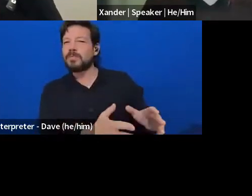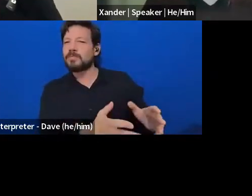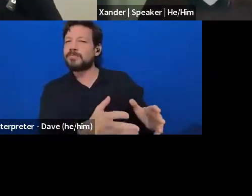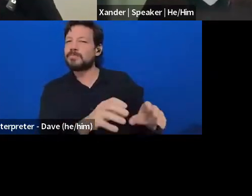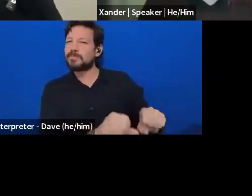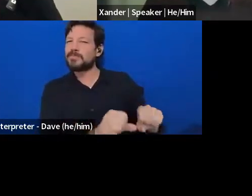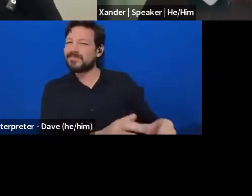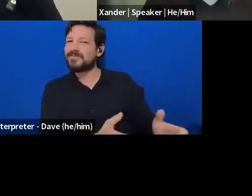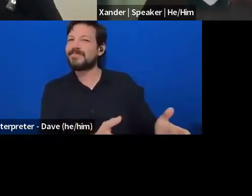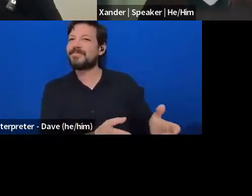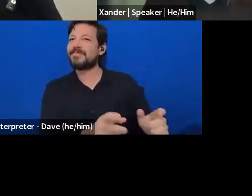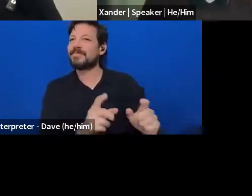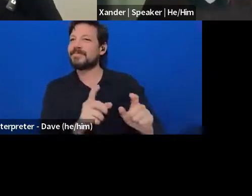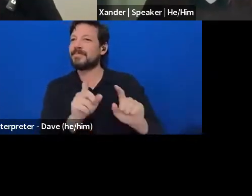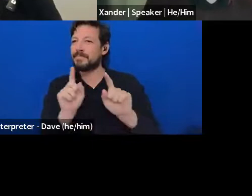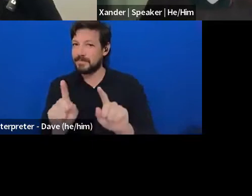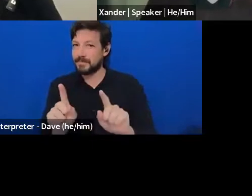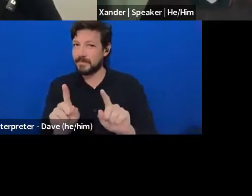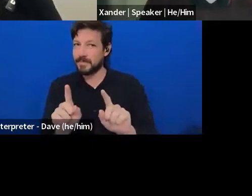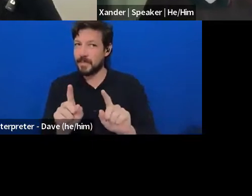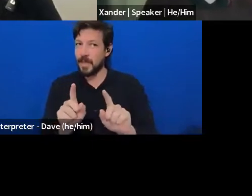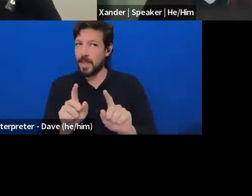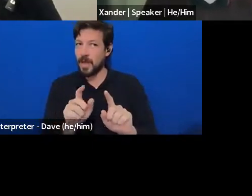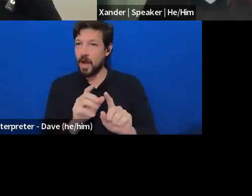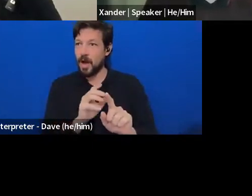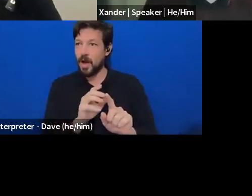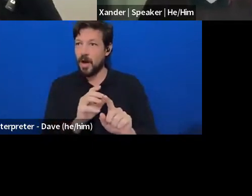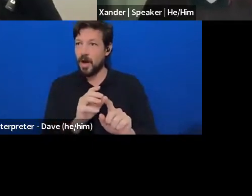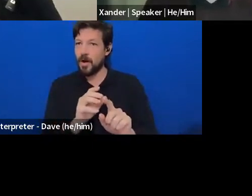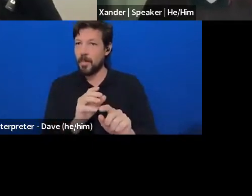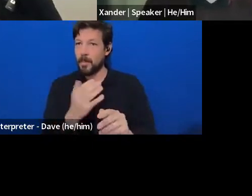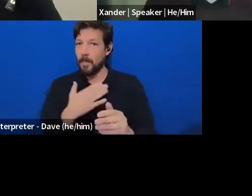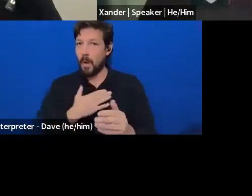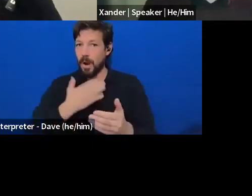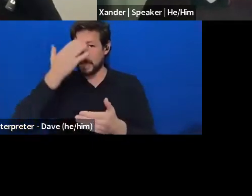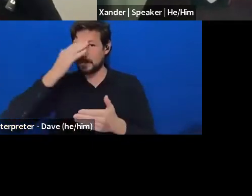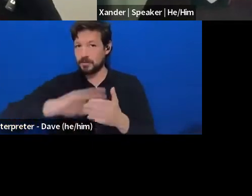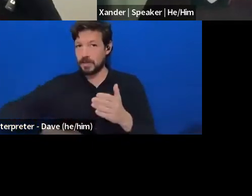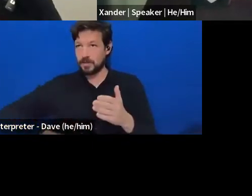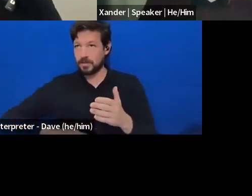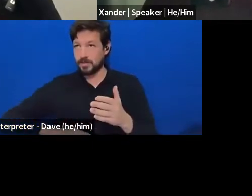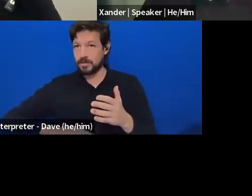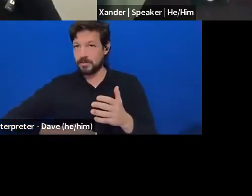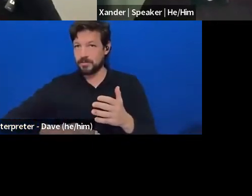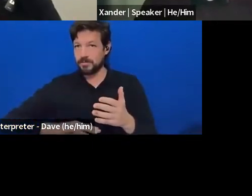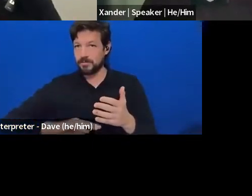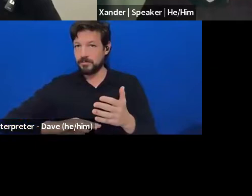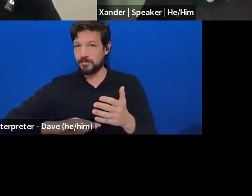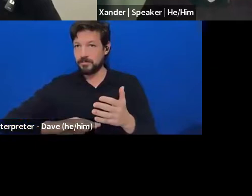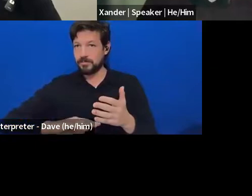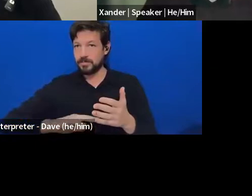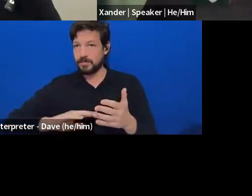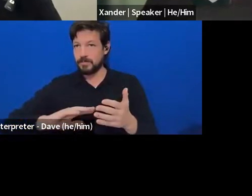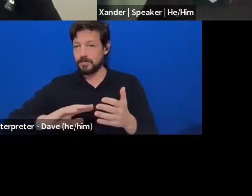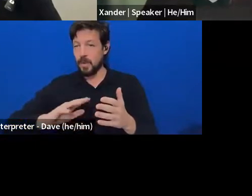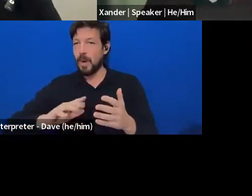But from my perspective, it was like I had, if someone was like